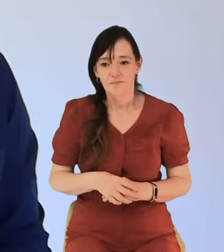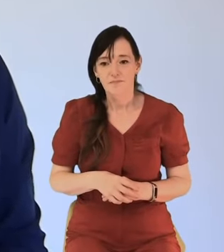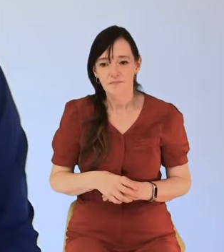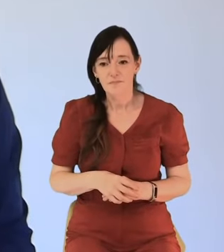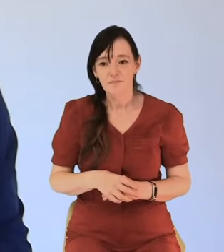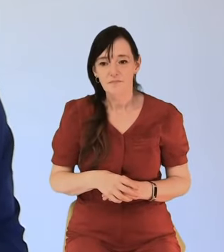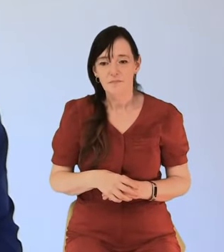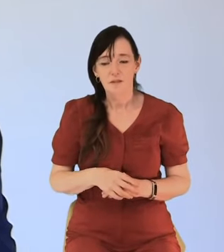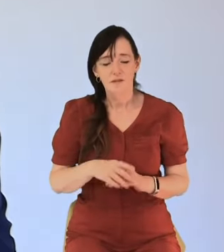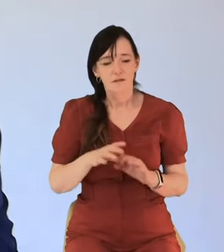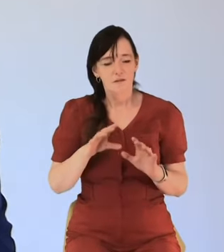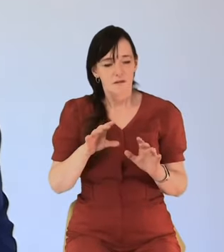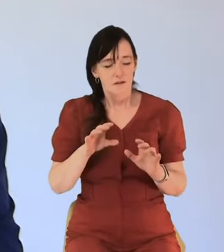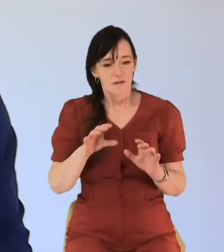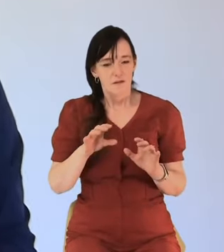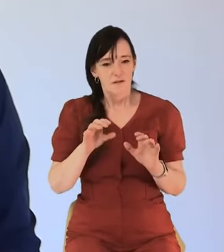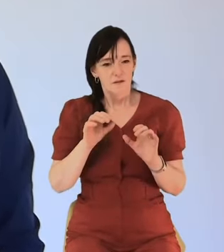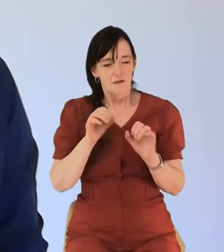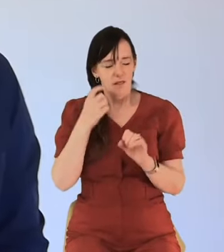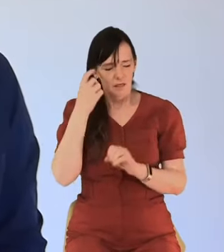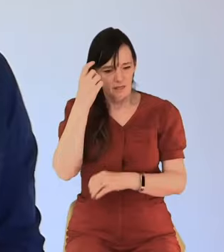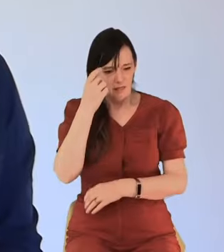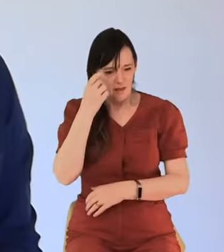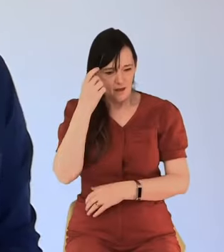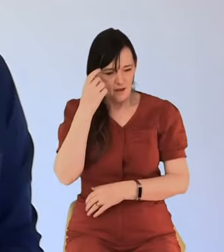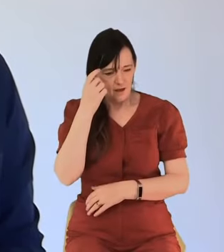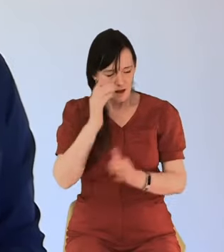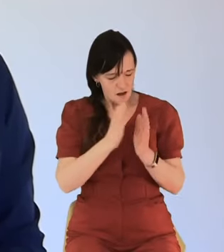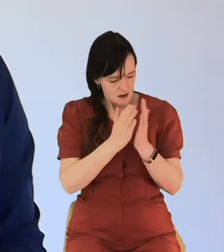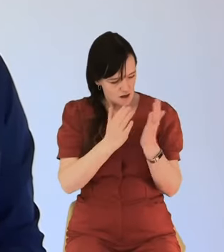Let's just take in the medicine of these words.